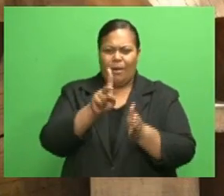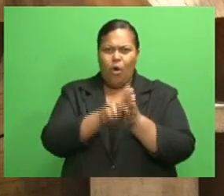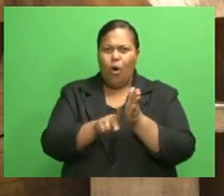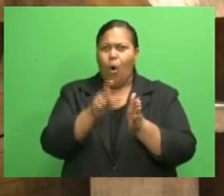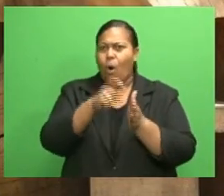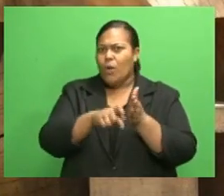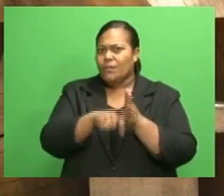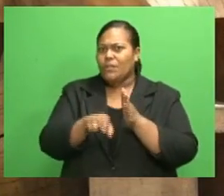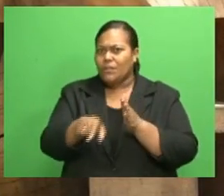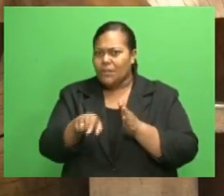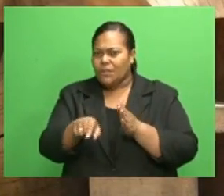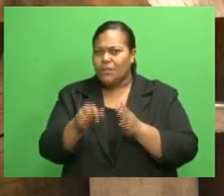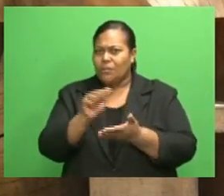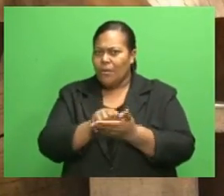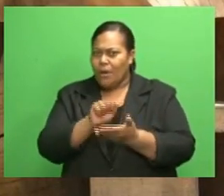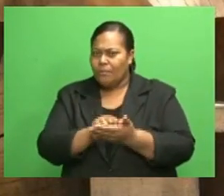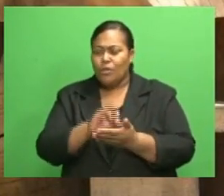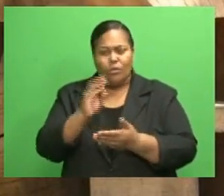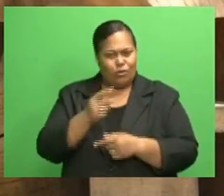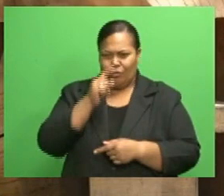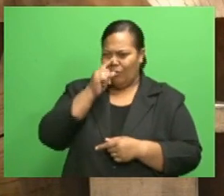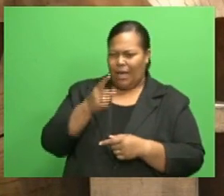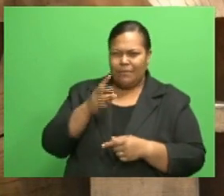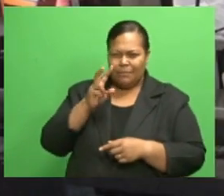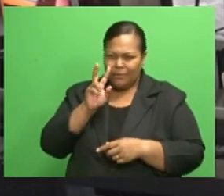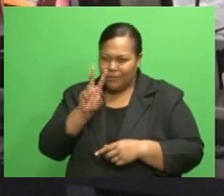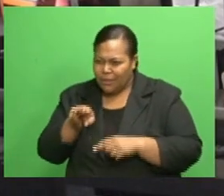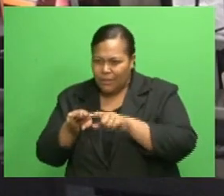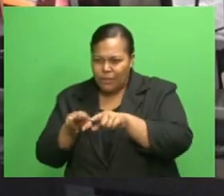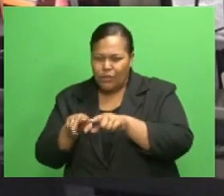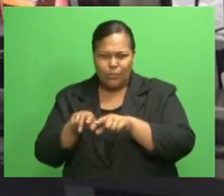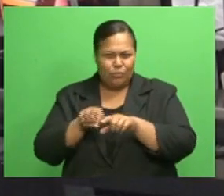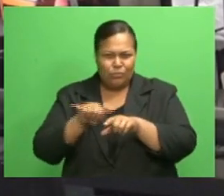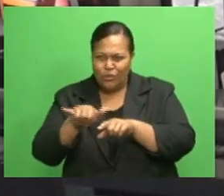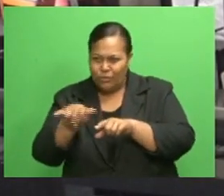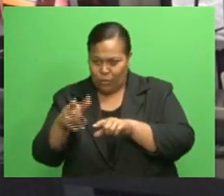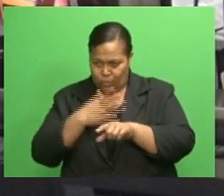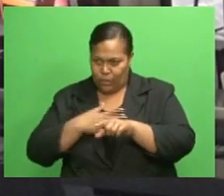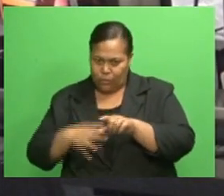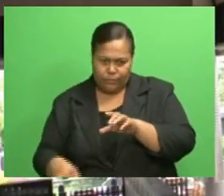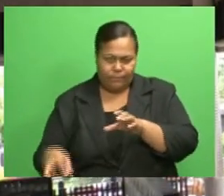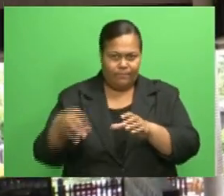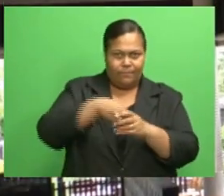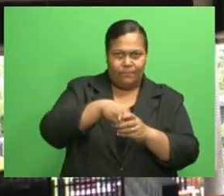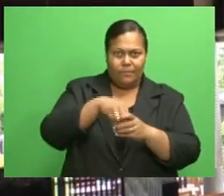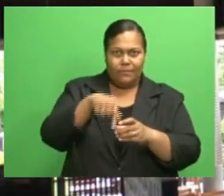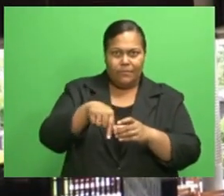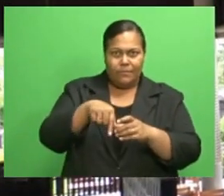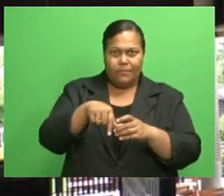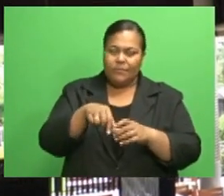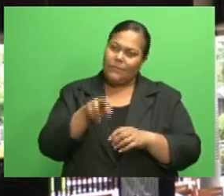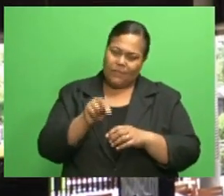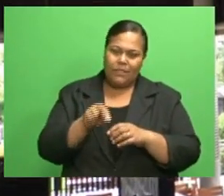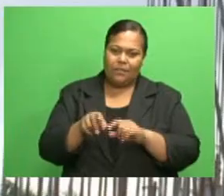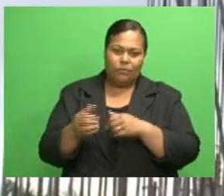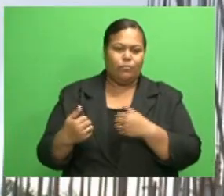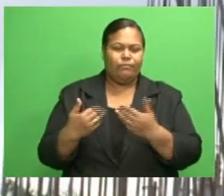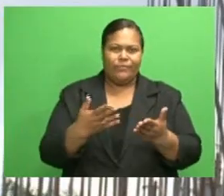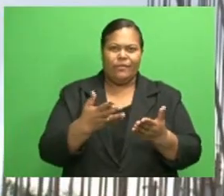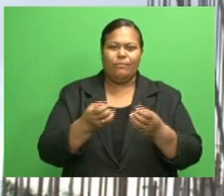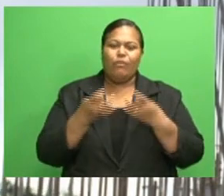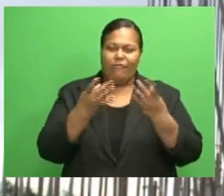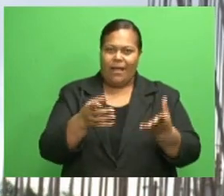So you're not able to differentiate those people who are willing to come to the party and recognize what is required at this point in time.